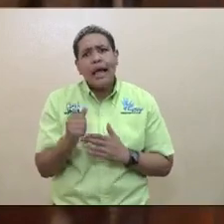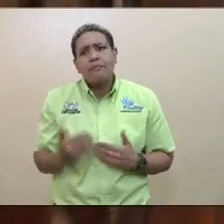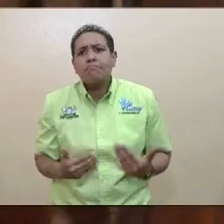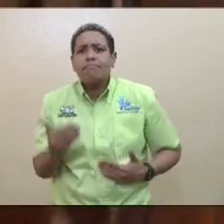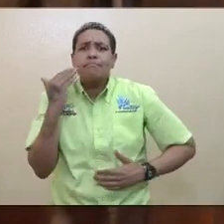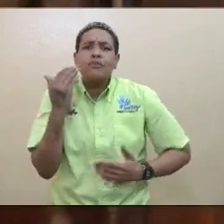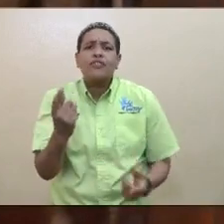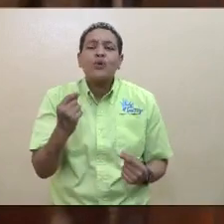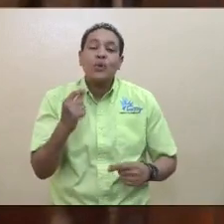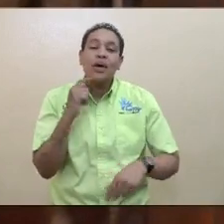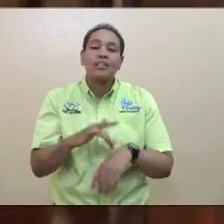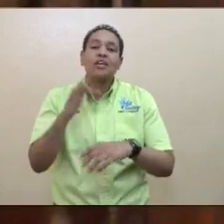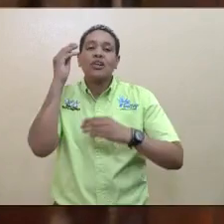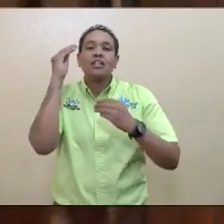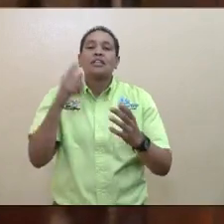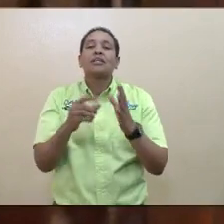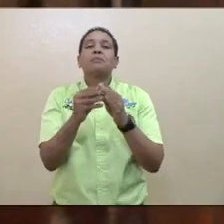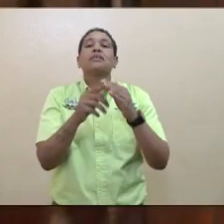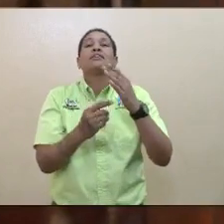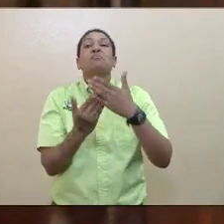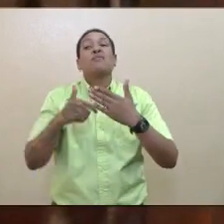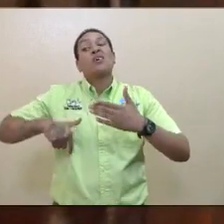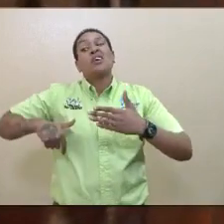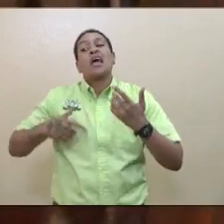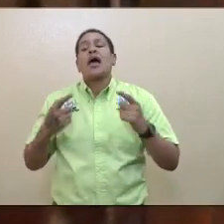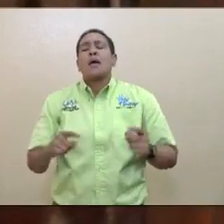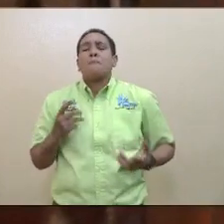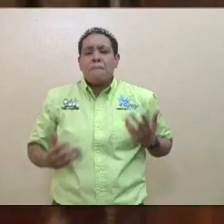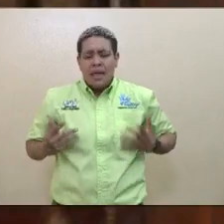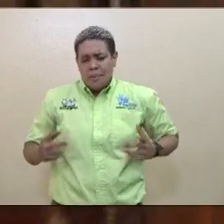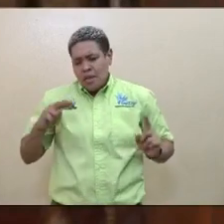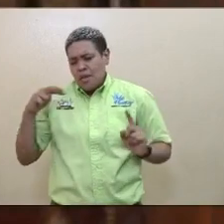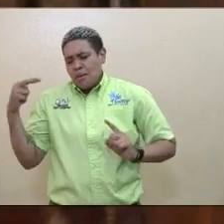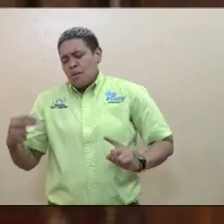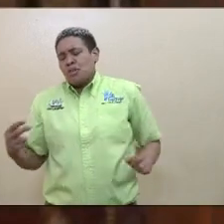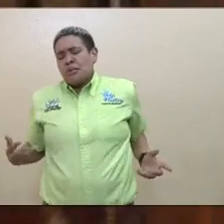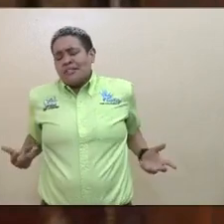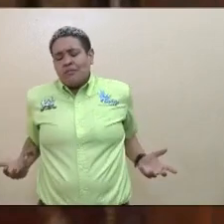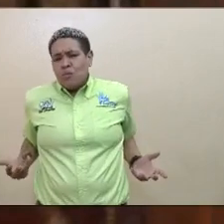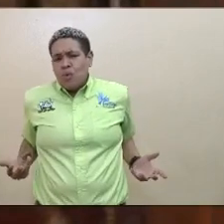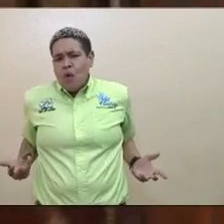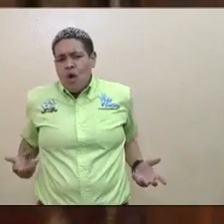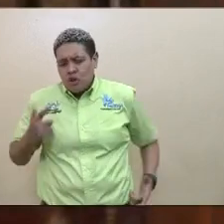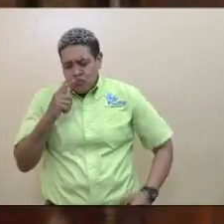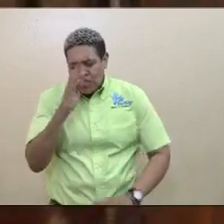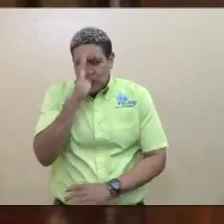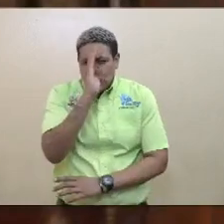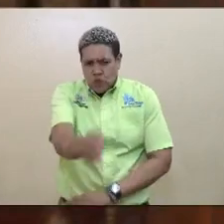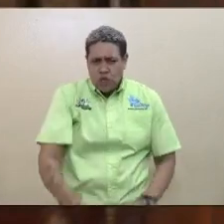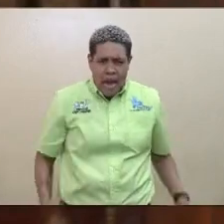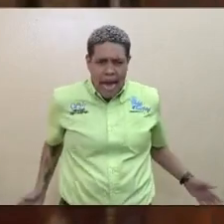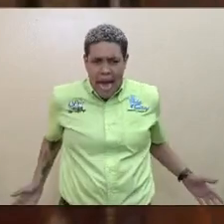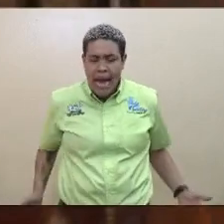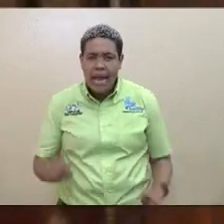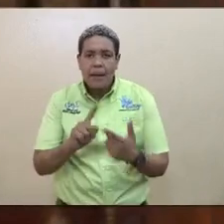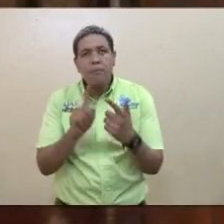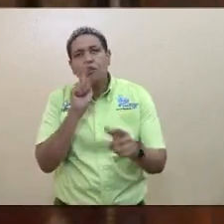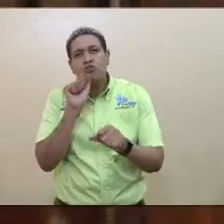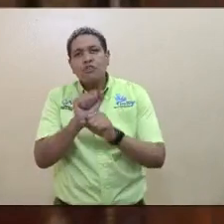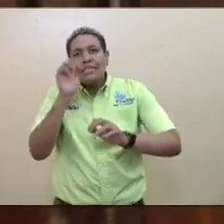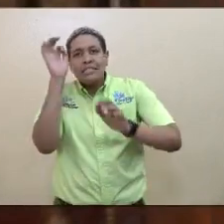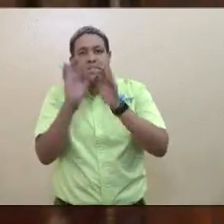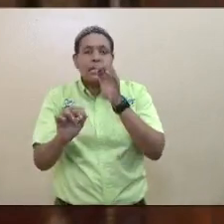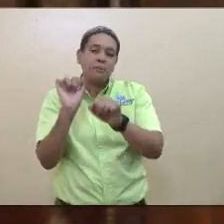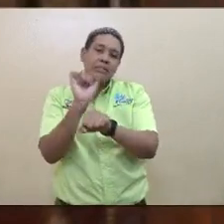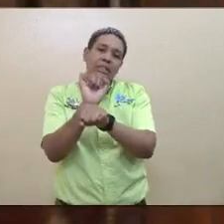meeting before this one, there may be the view that it is a straightforward and simple